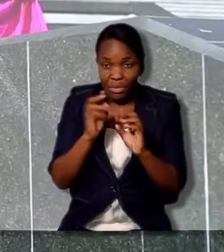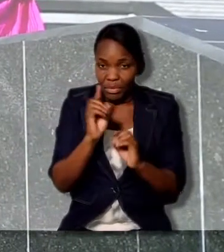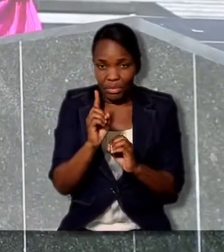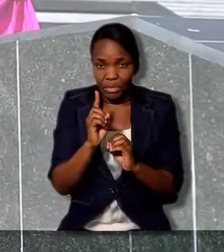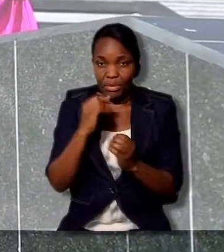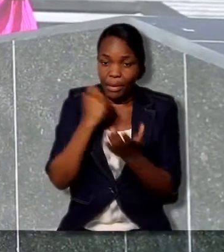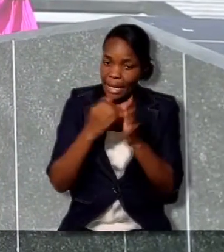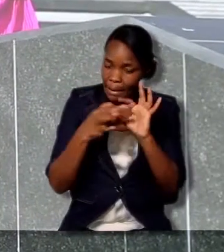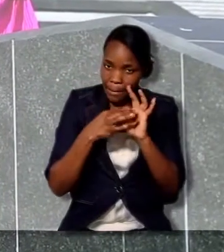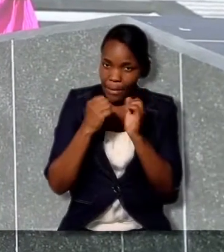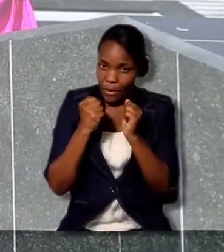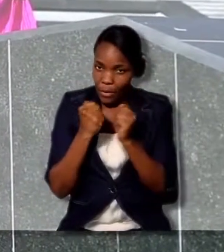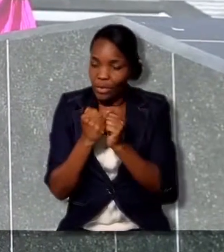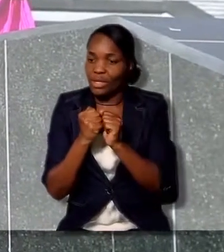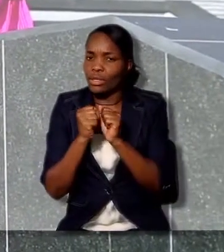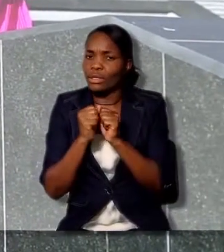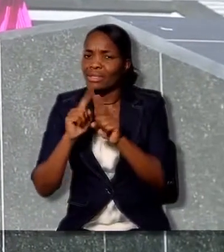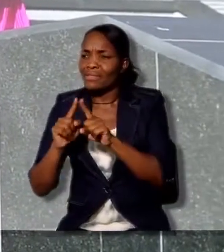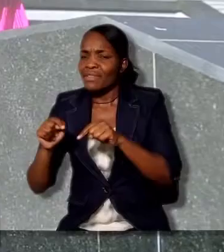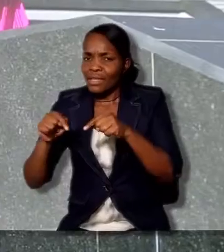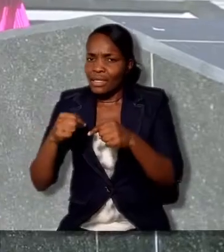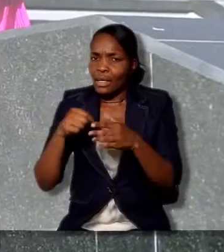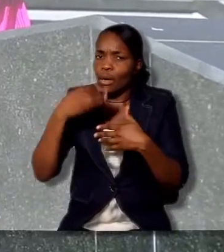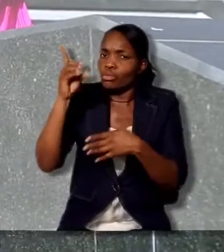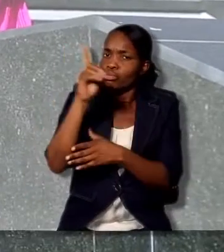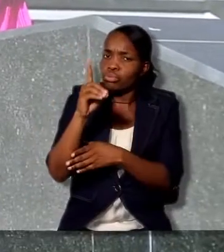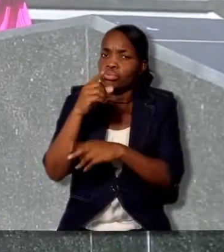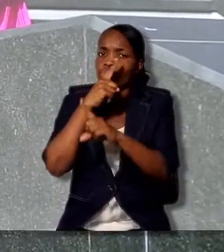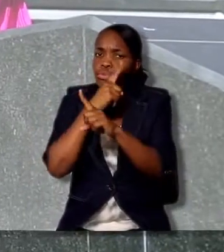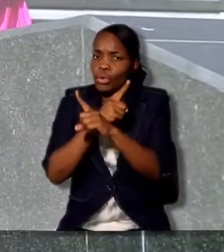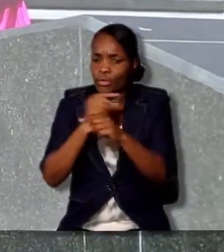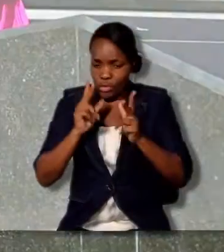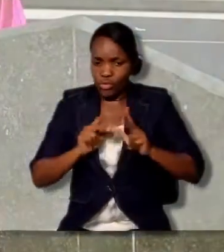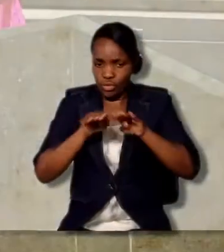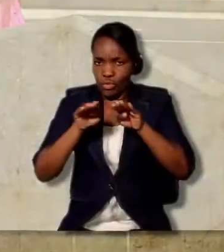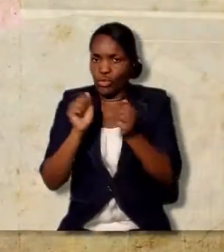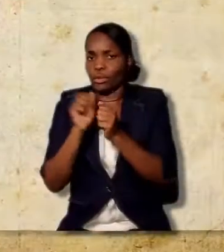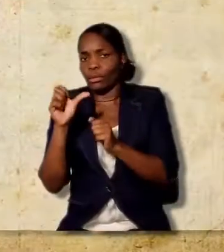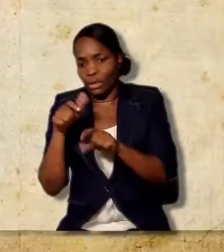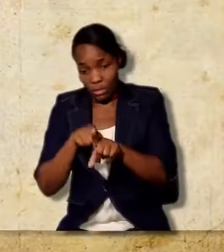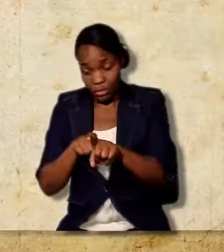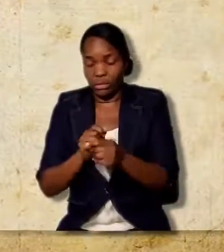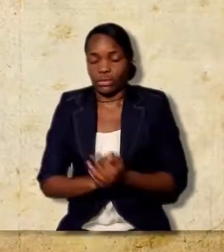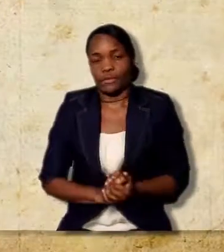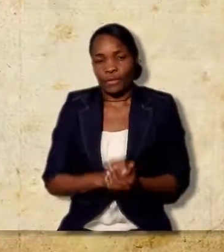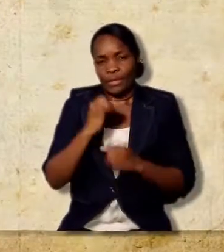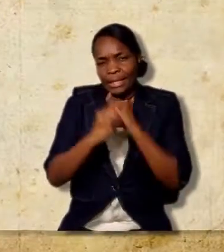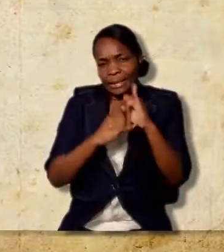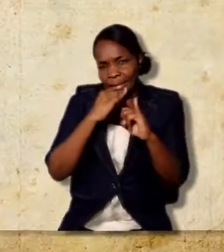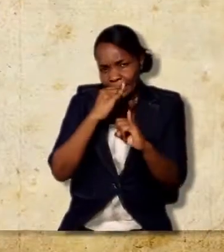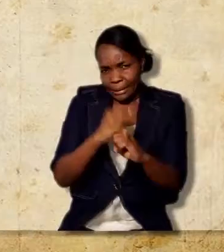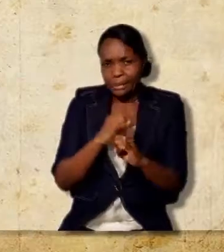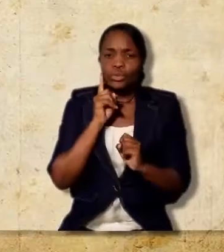always links its financial aid to conditions of democratic government, human rights, etc. The